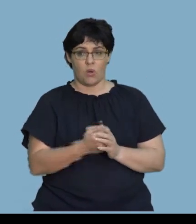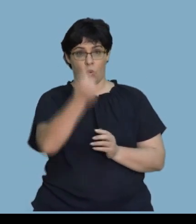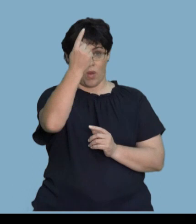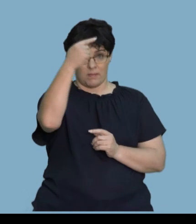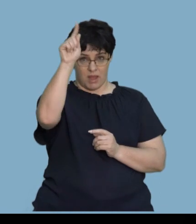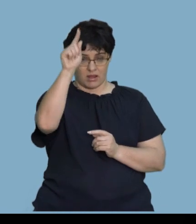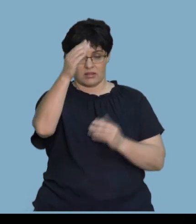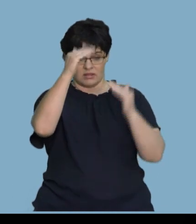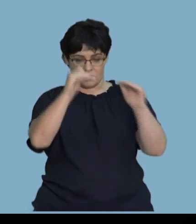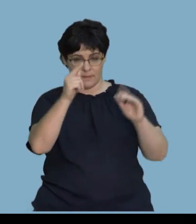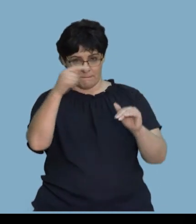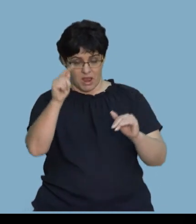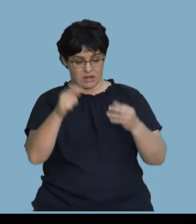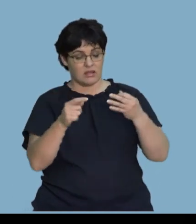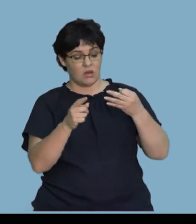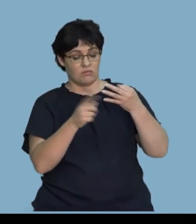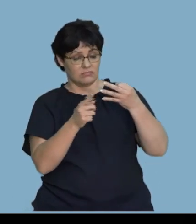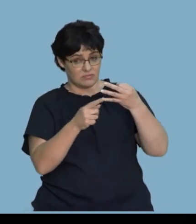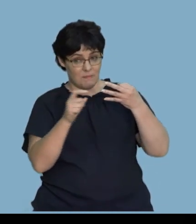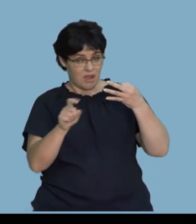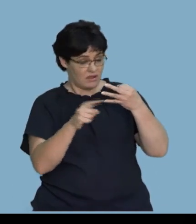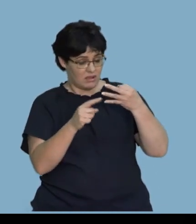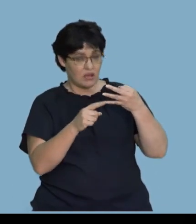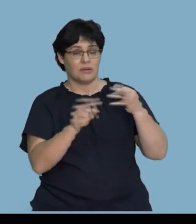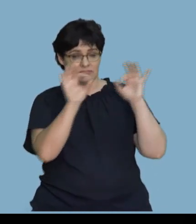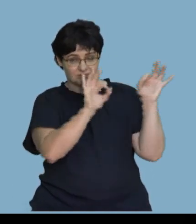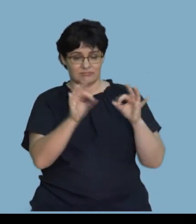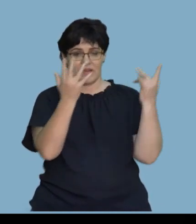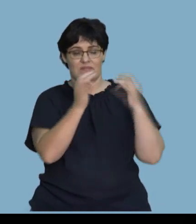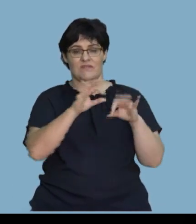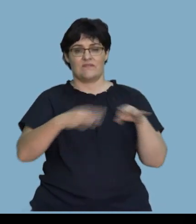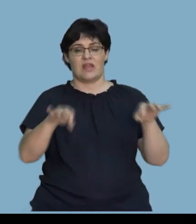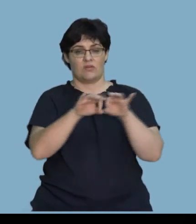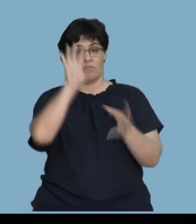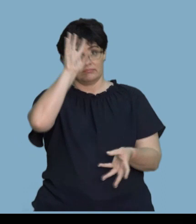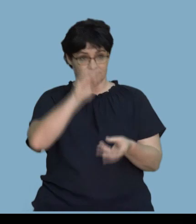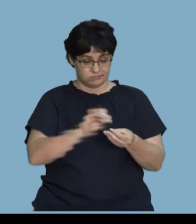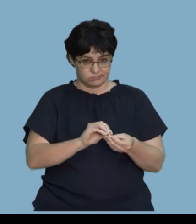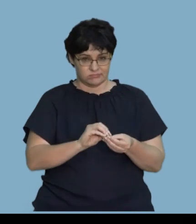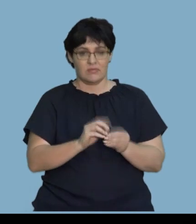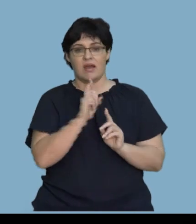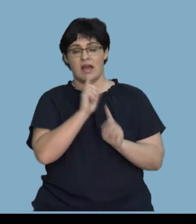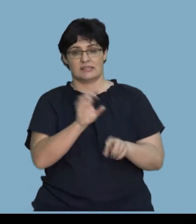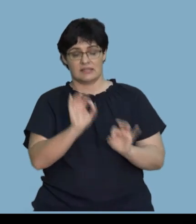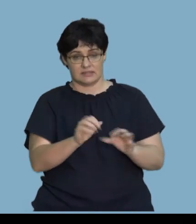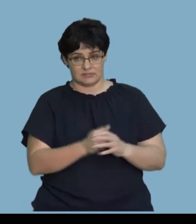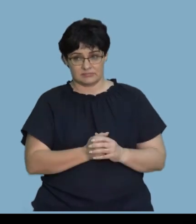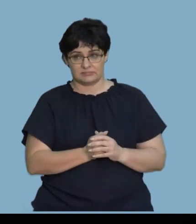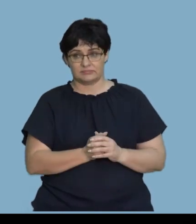correct value of the magnitude of gravitational potential energy together with the correct SI unit, all right?